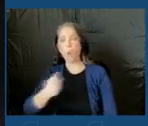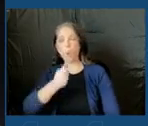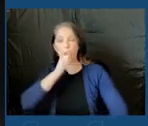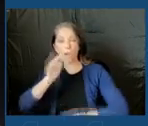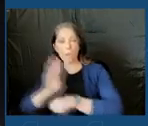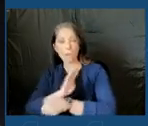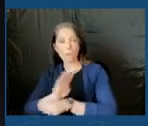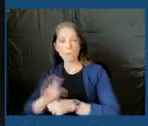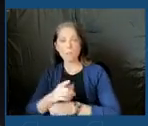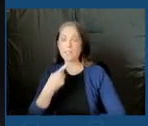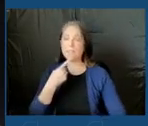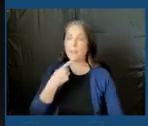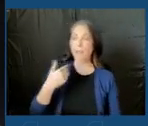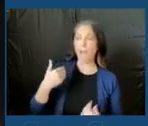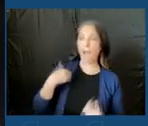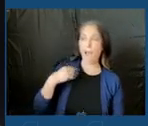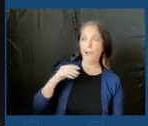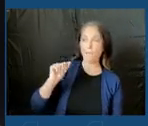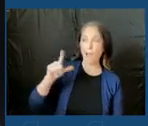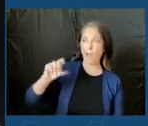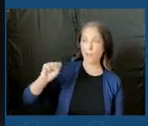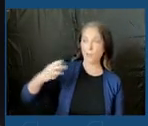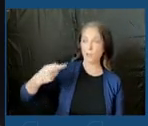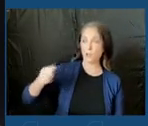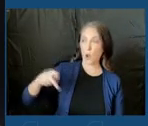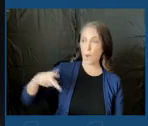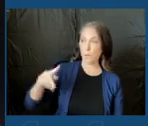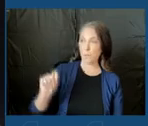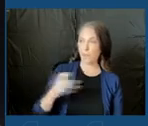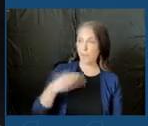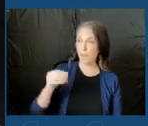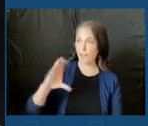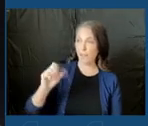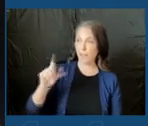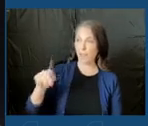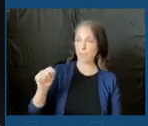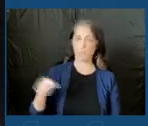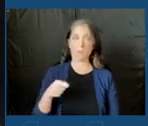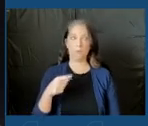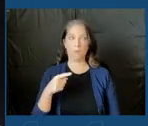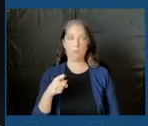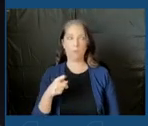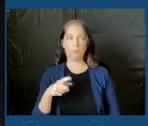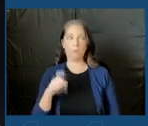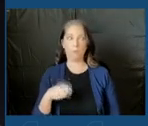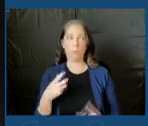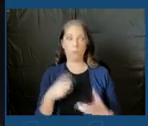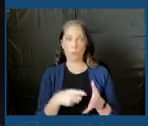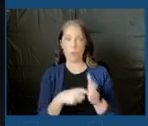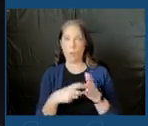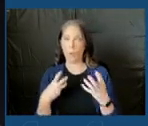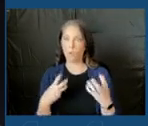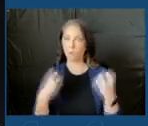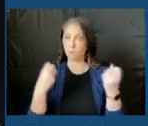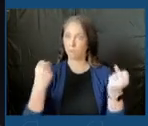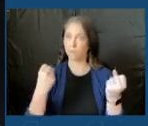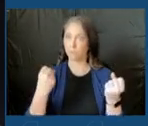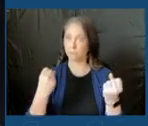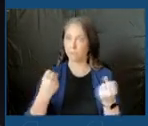Sharpton, Calvin Butts. It does take a lot of courage to go forward with that. You do